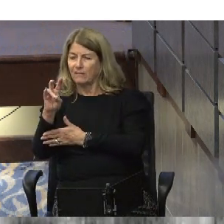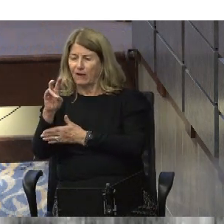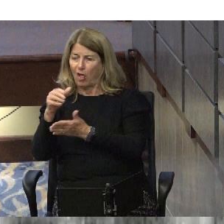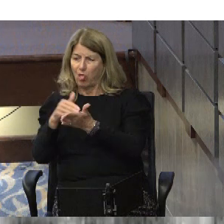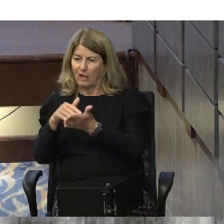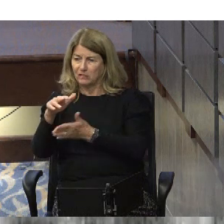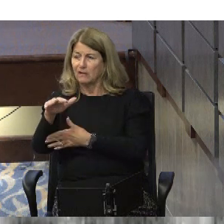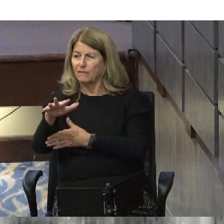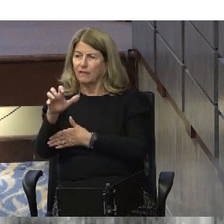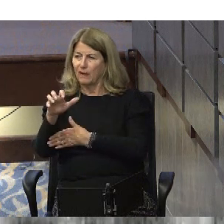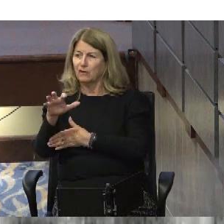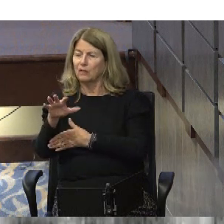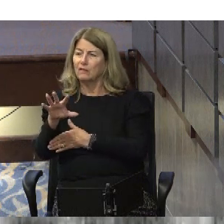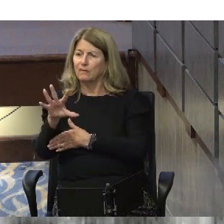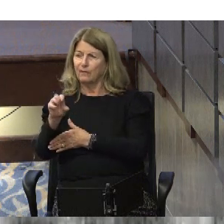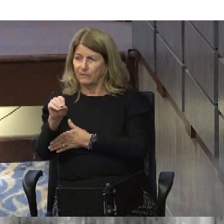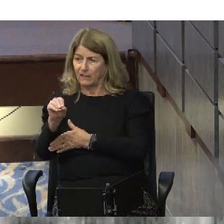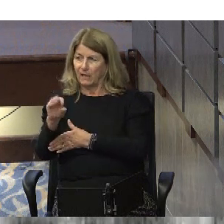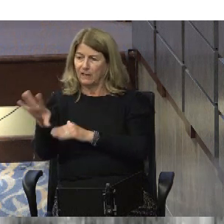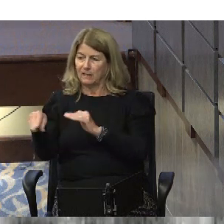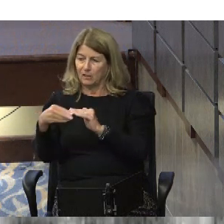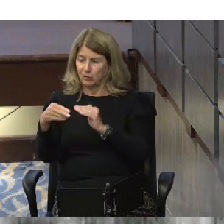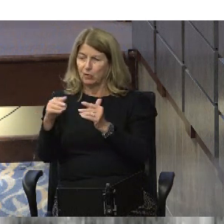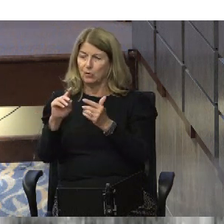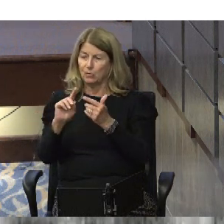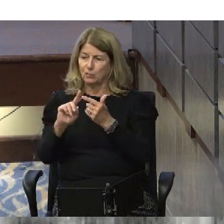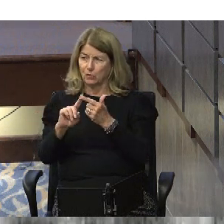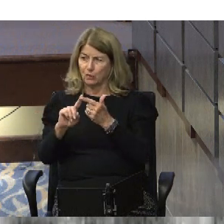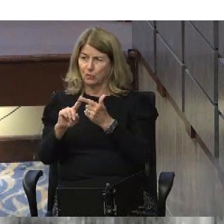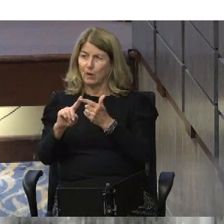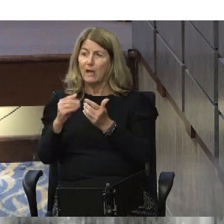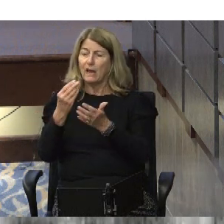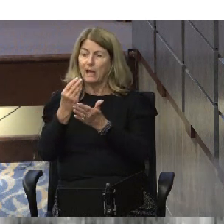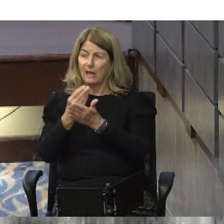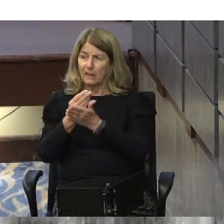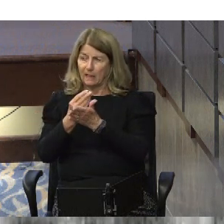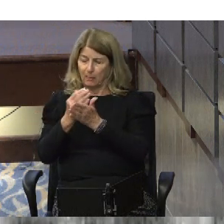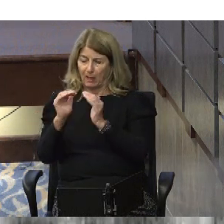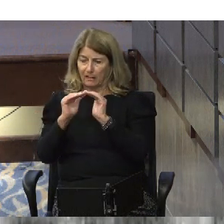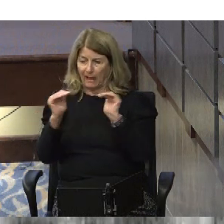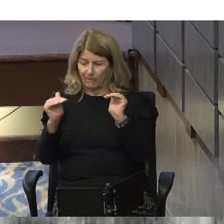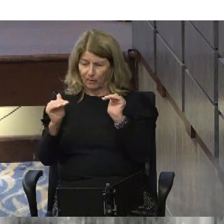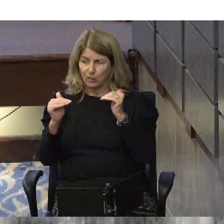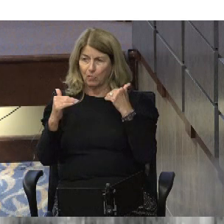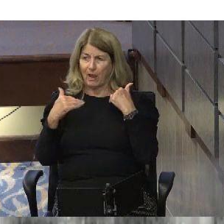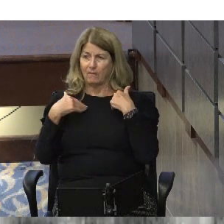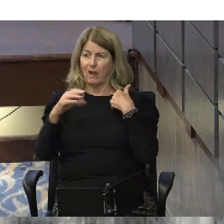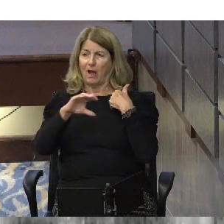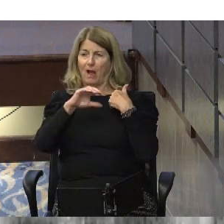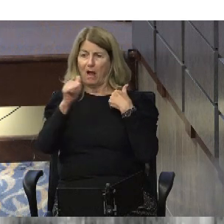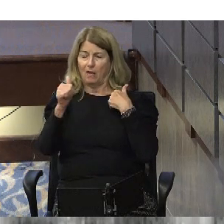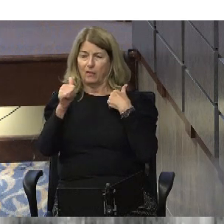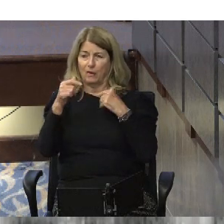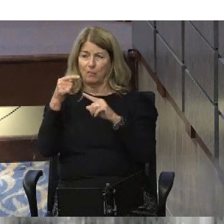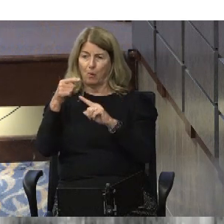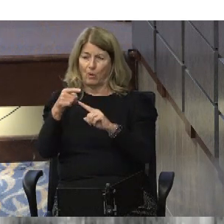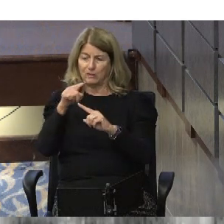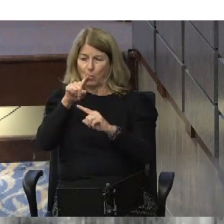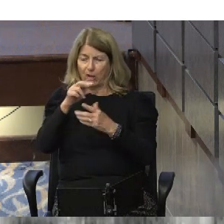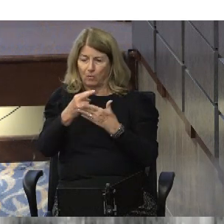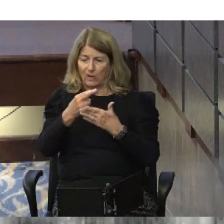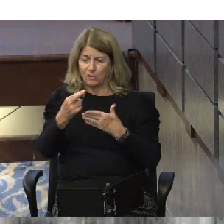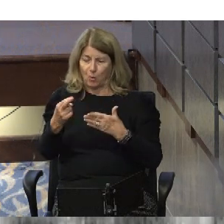$27,550. And in addition to the income level, then we have these other criterions. One, resources. These